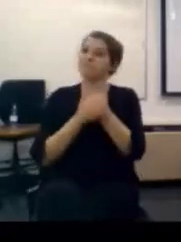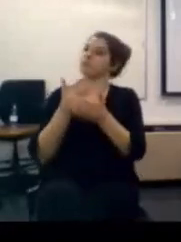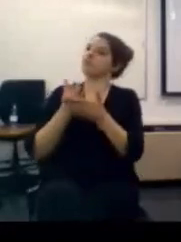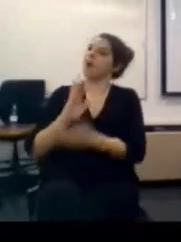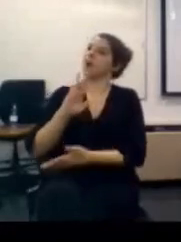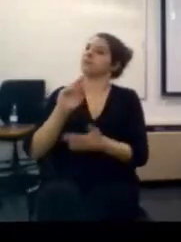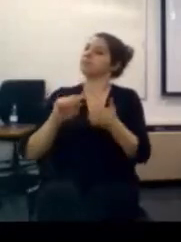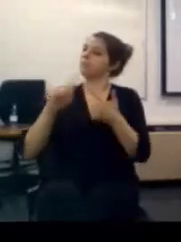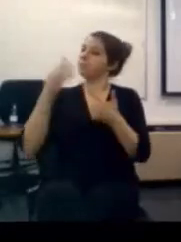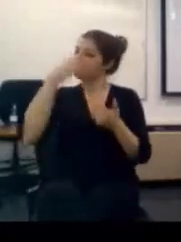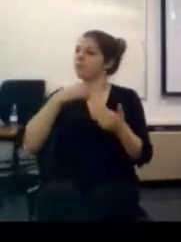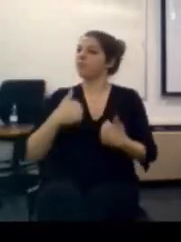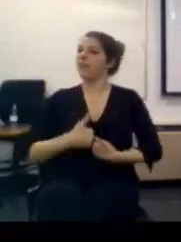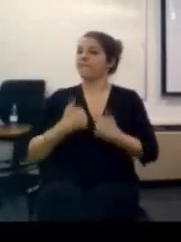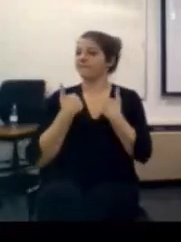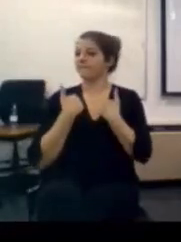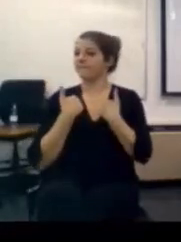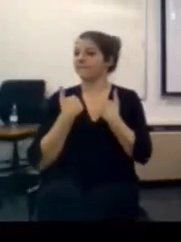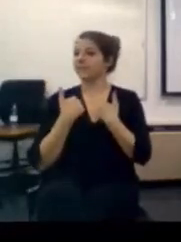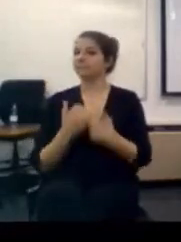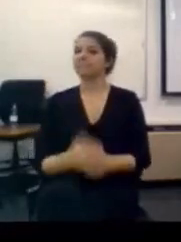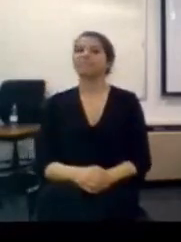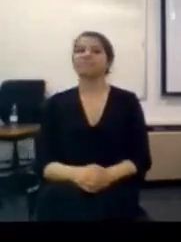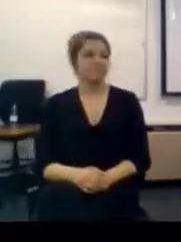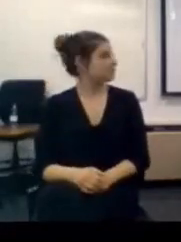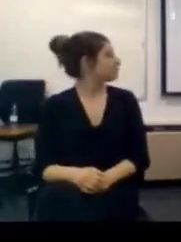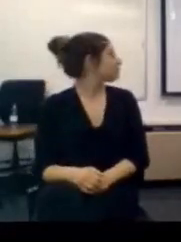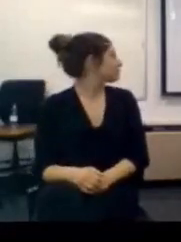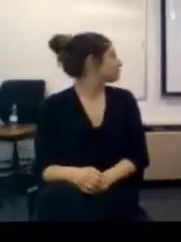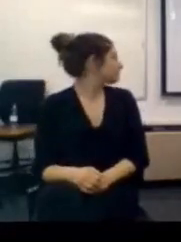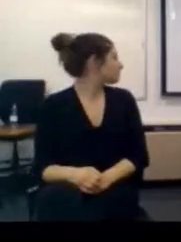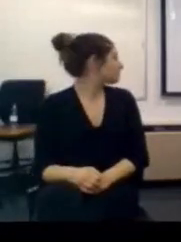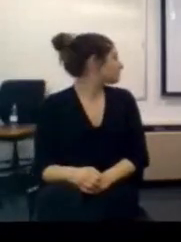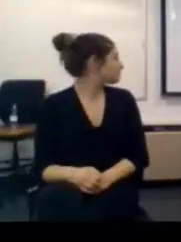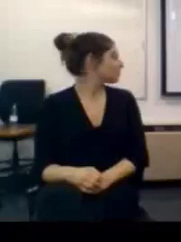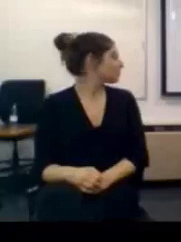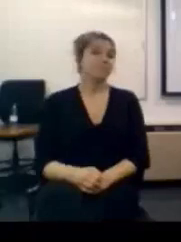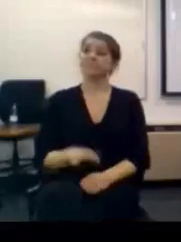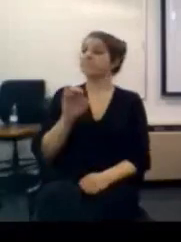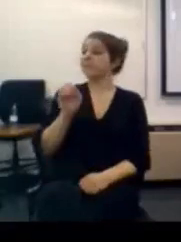You have every right to a beautiful life.